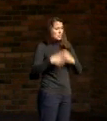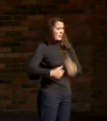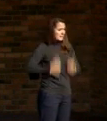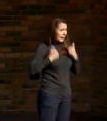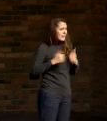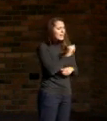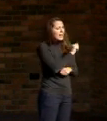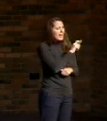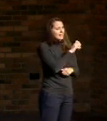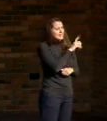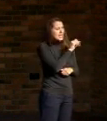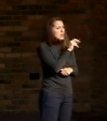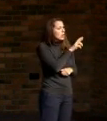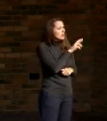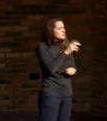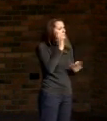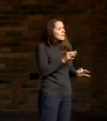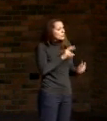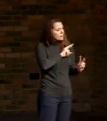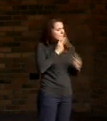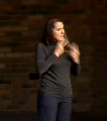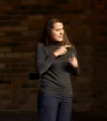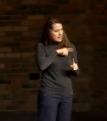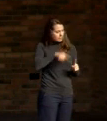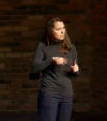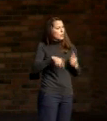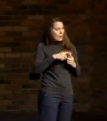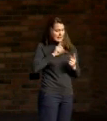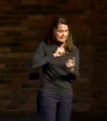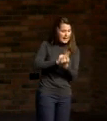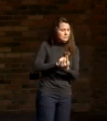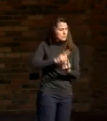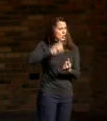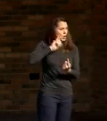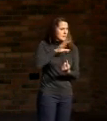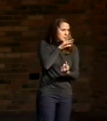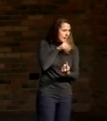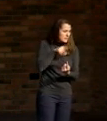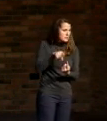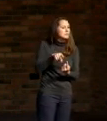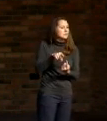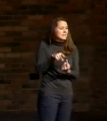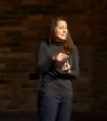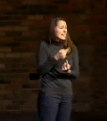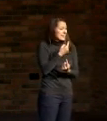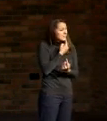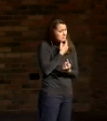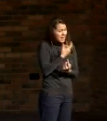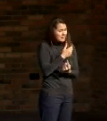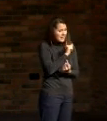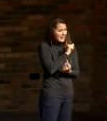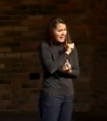Alexander decided to visit him. And when he came to him and heard him speak, it is said that Alexander the